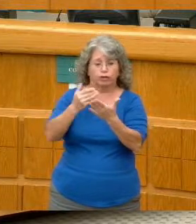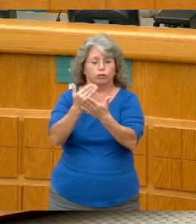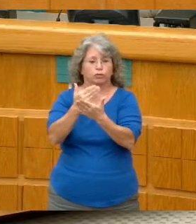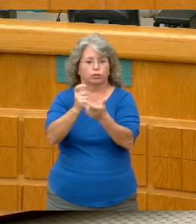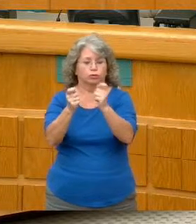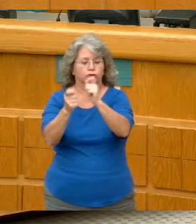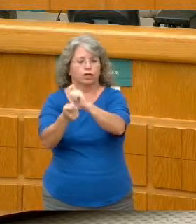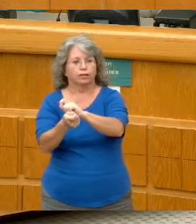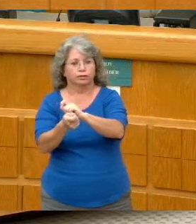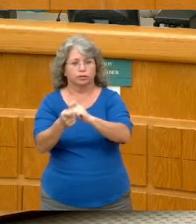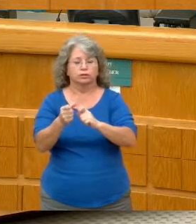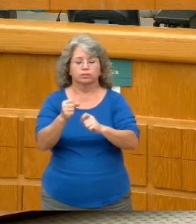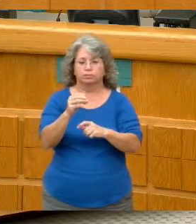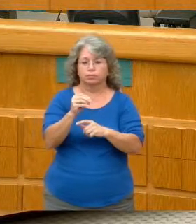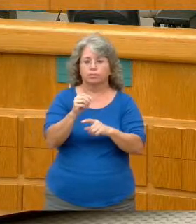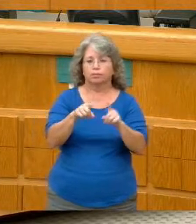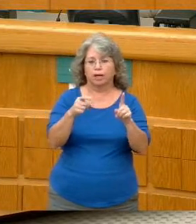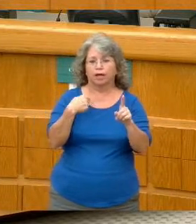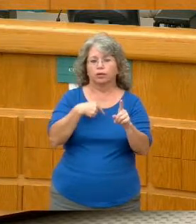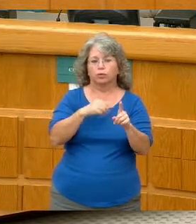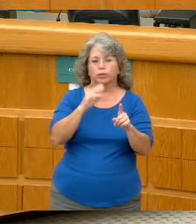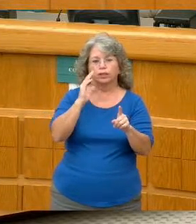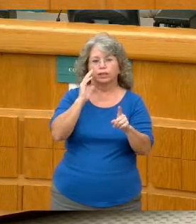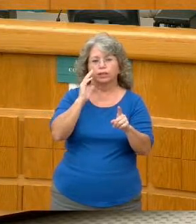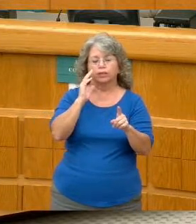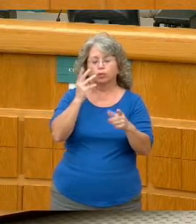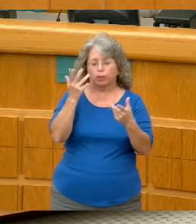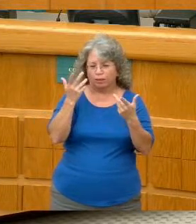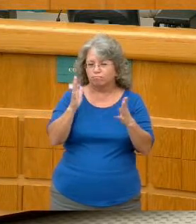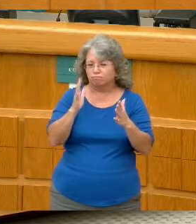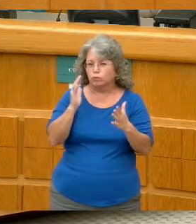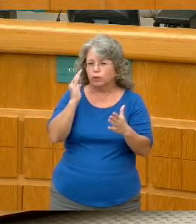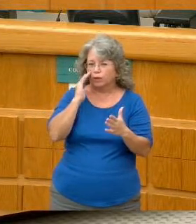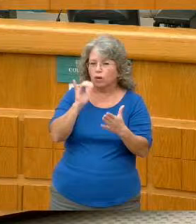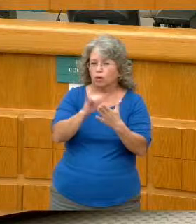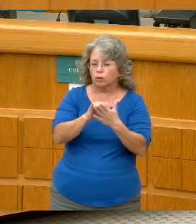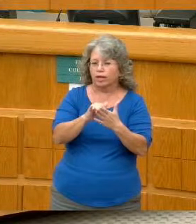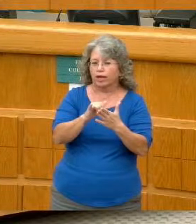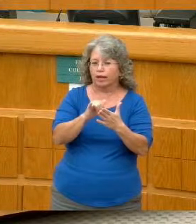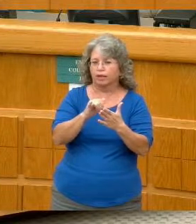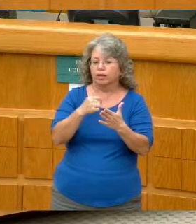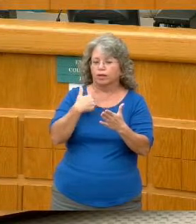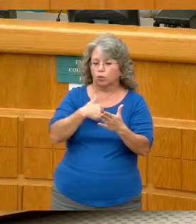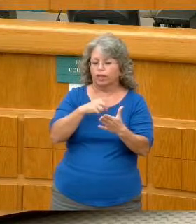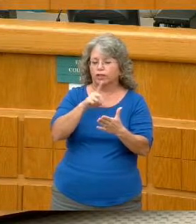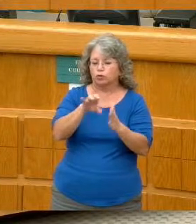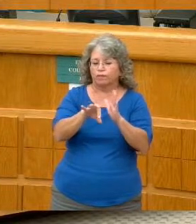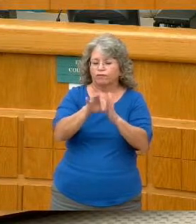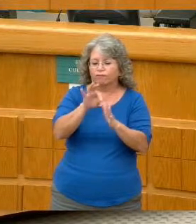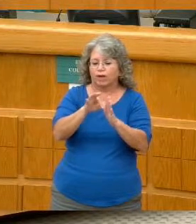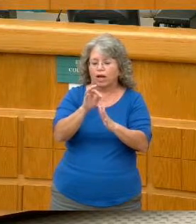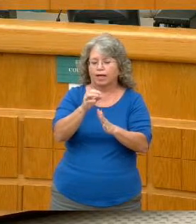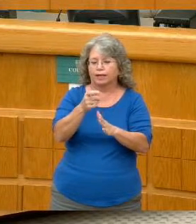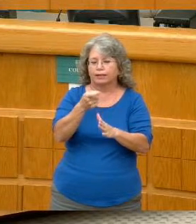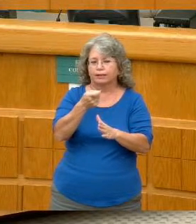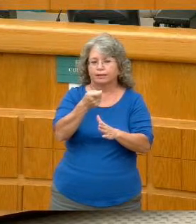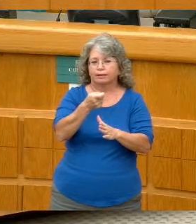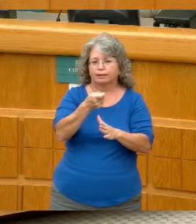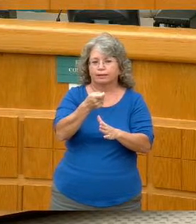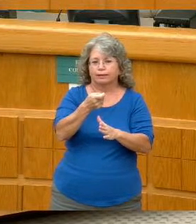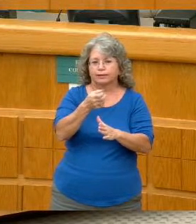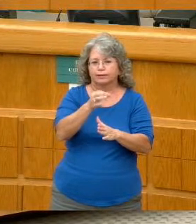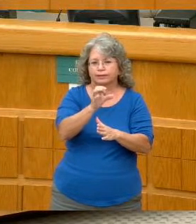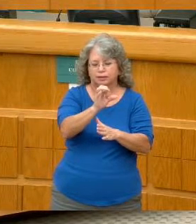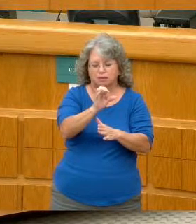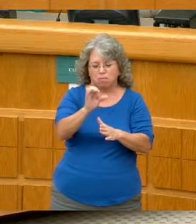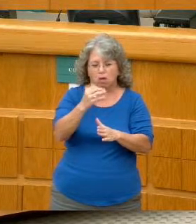widely known fact is we see the small blood clots in the multiple blood vessels. And